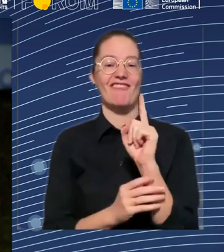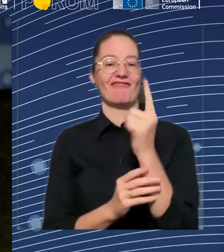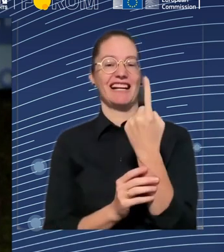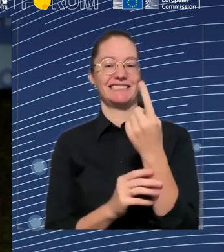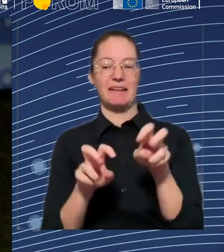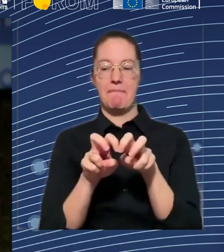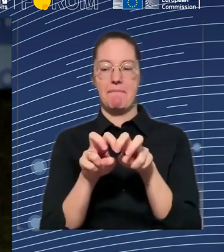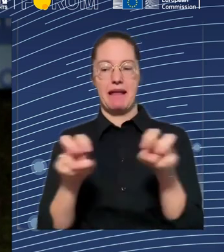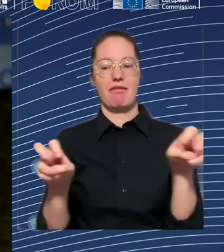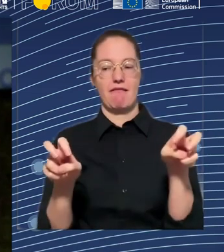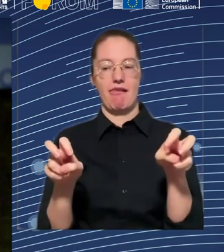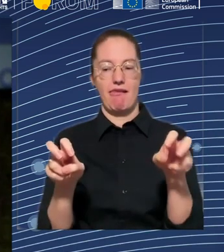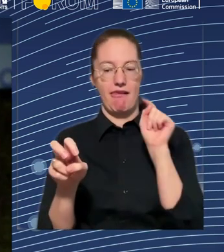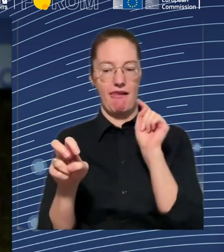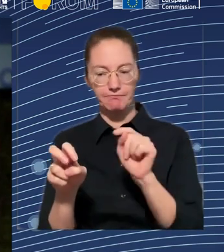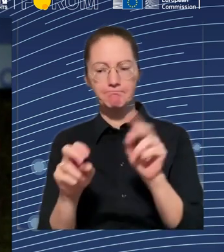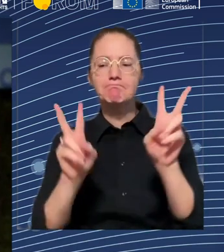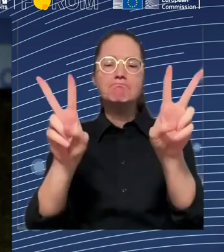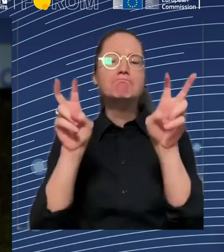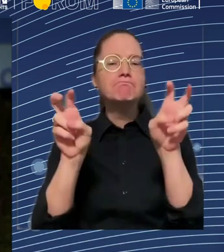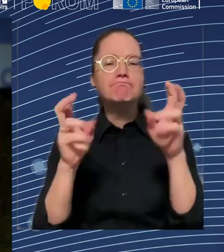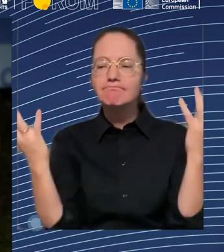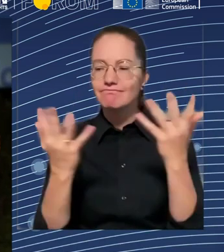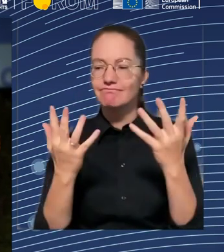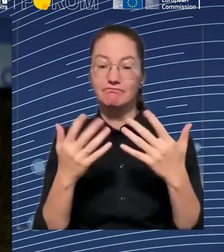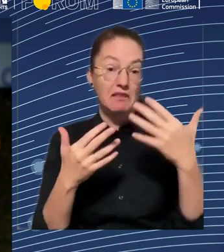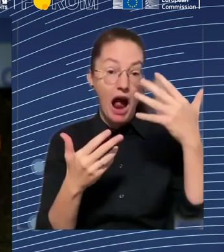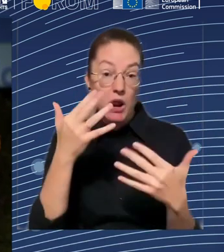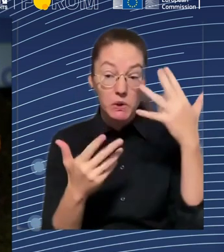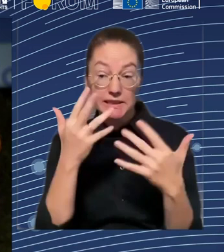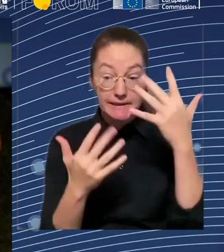moderator of this panel, who is economist at DG Ample with a